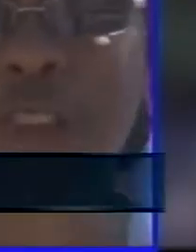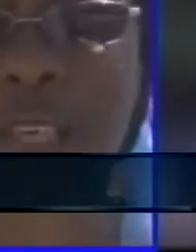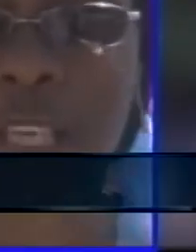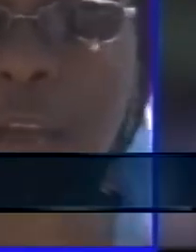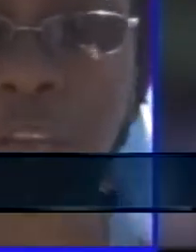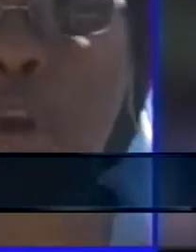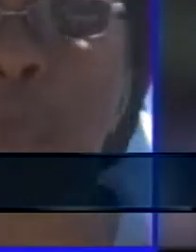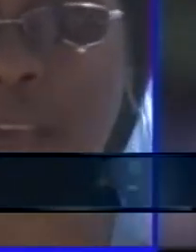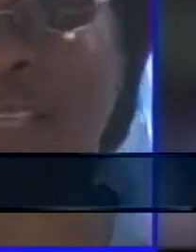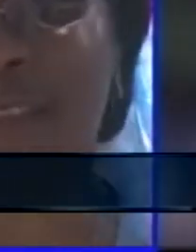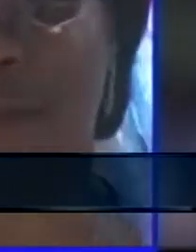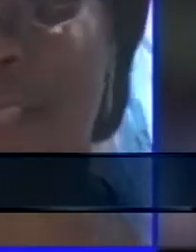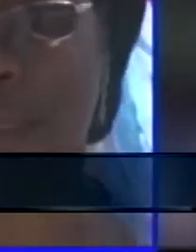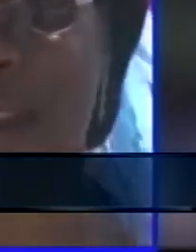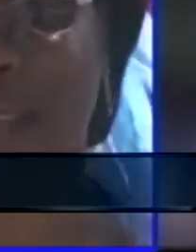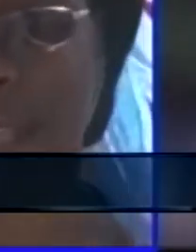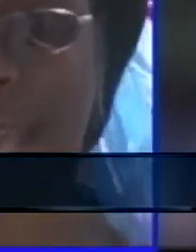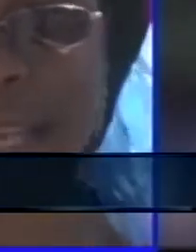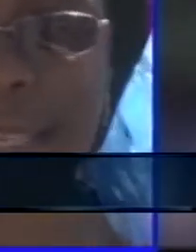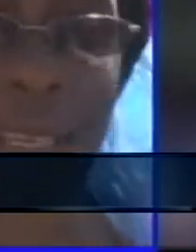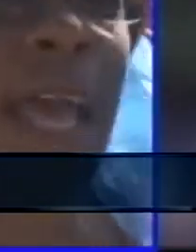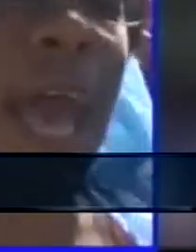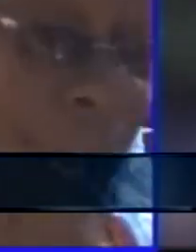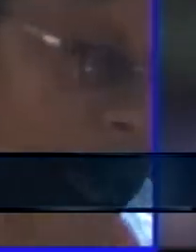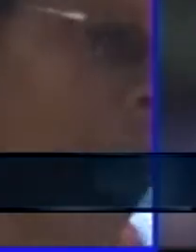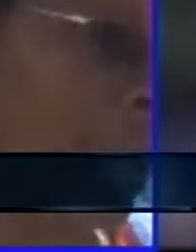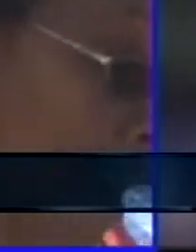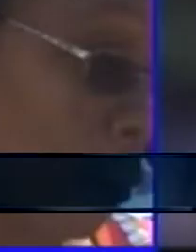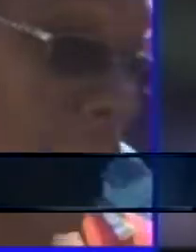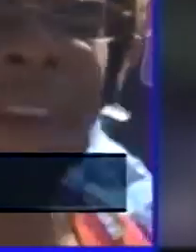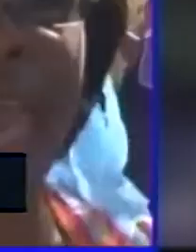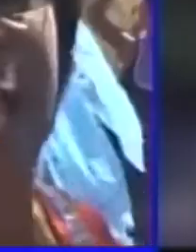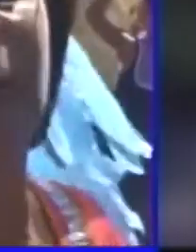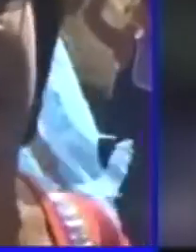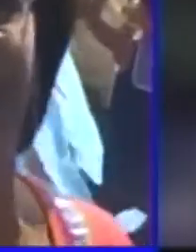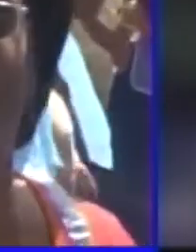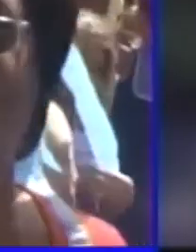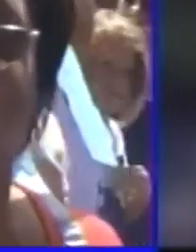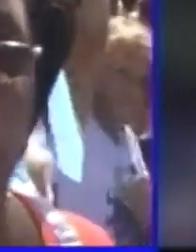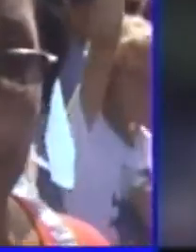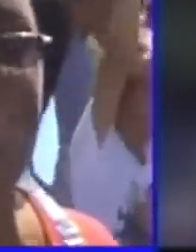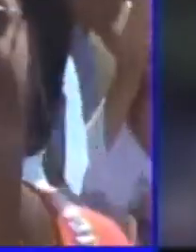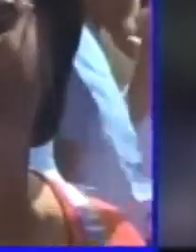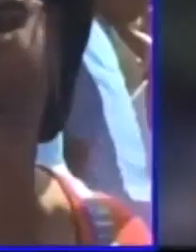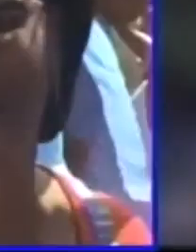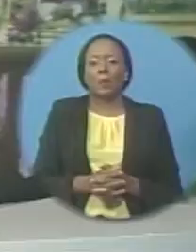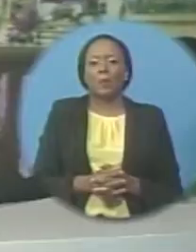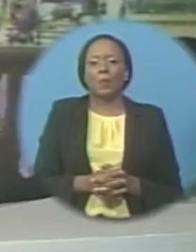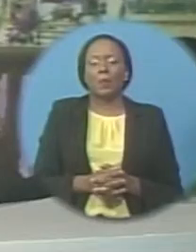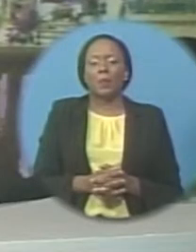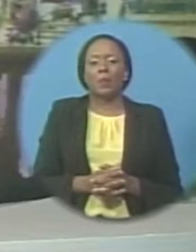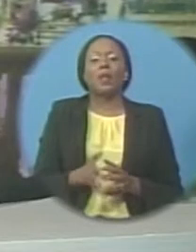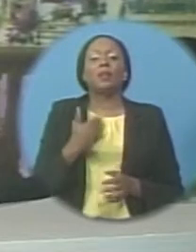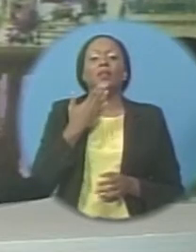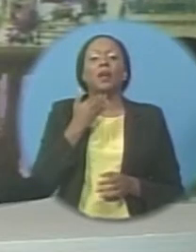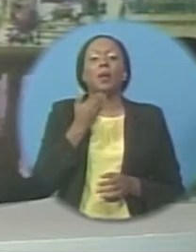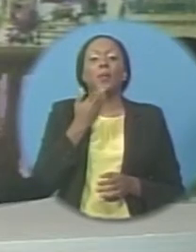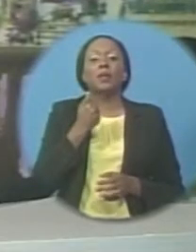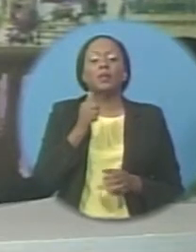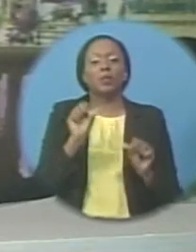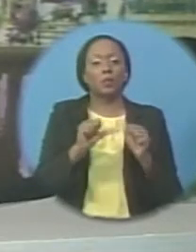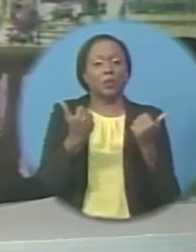gives the children a good awareness of what's going on in the island and a way of helping others. The